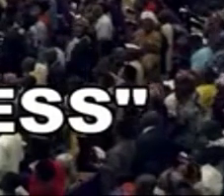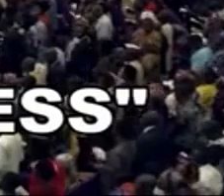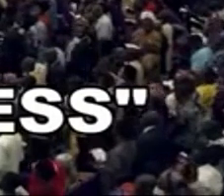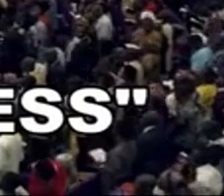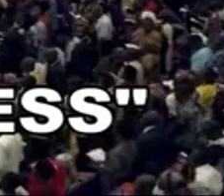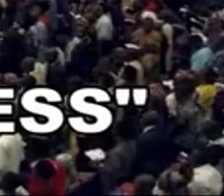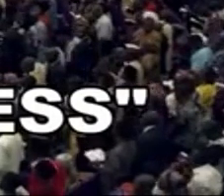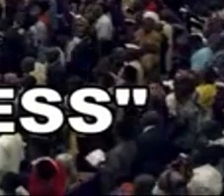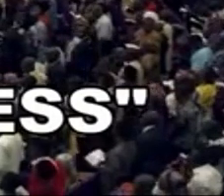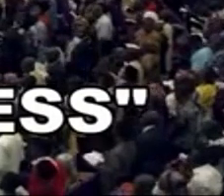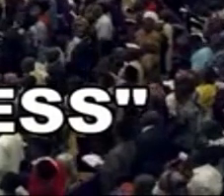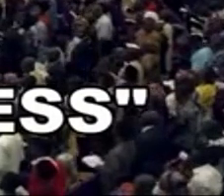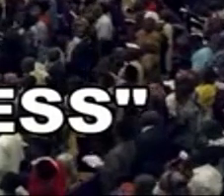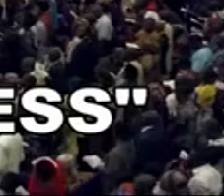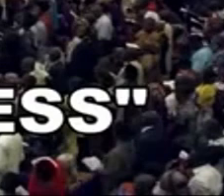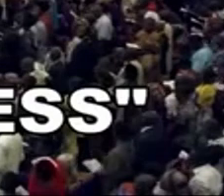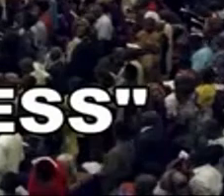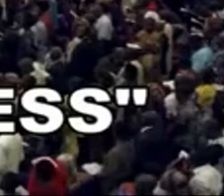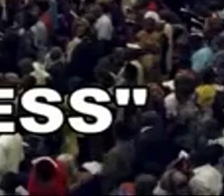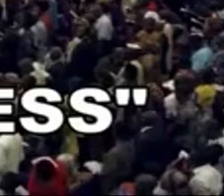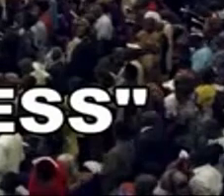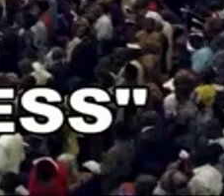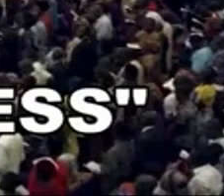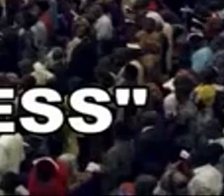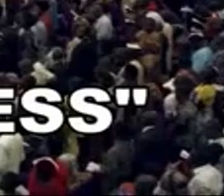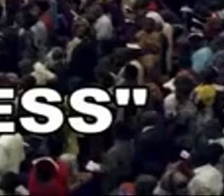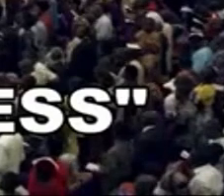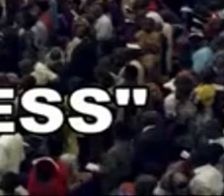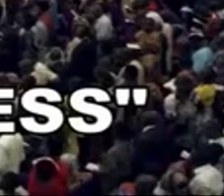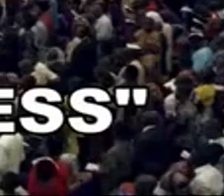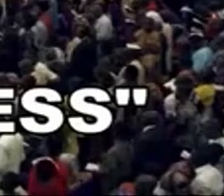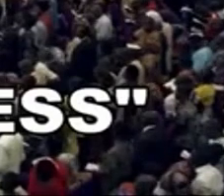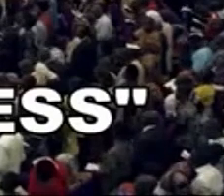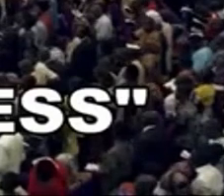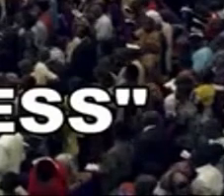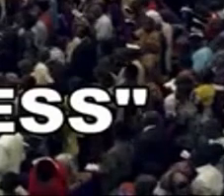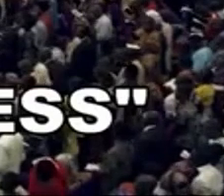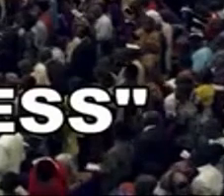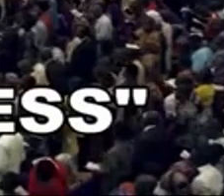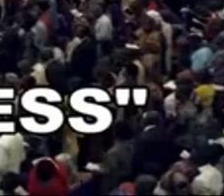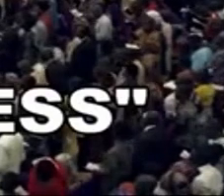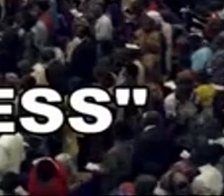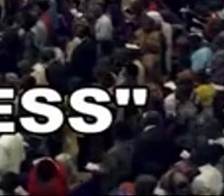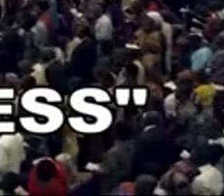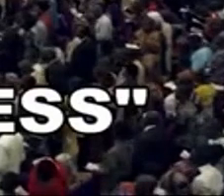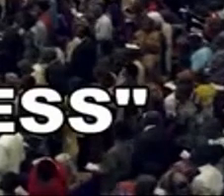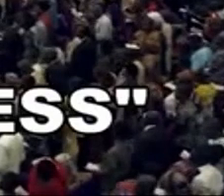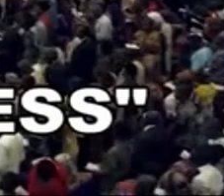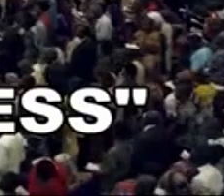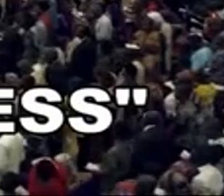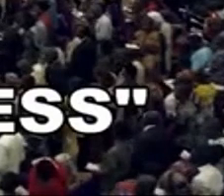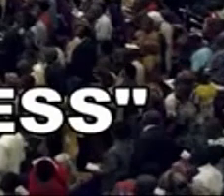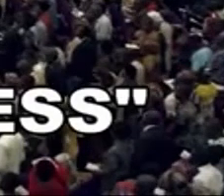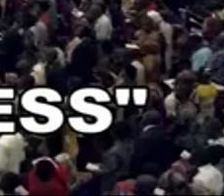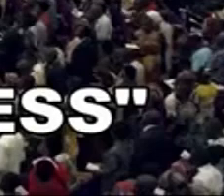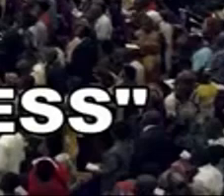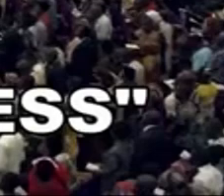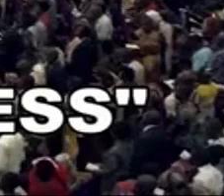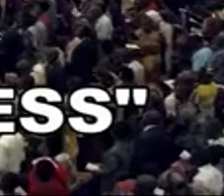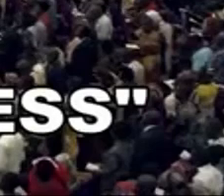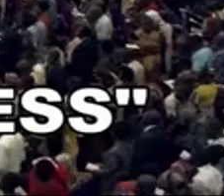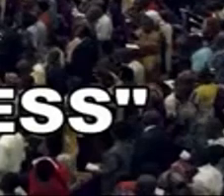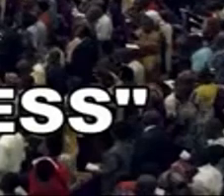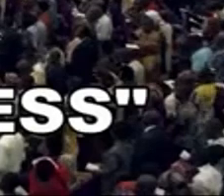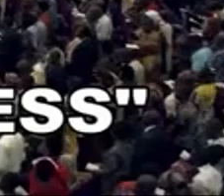their name, this blessed secret to faith now made plain, not our own